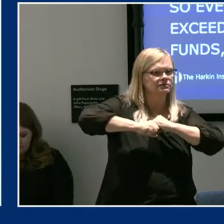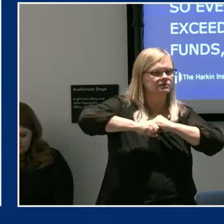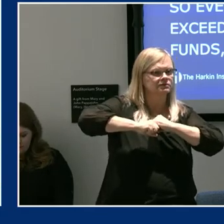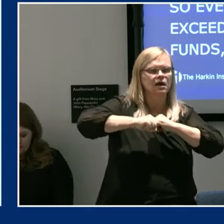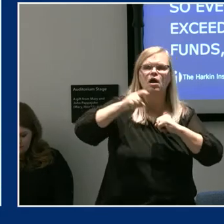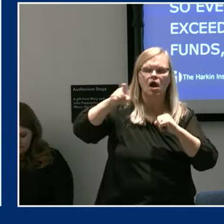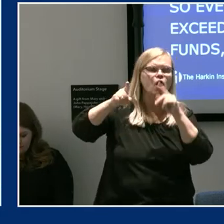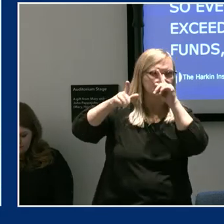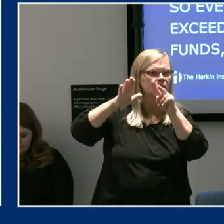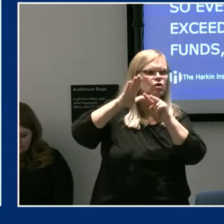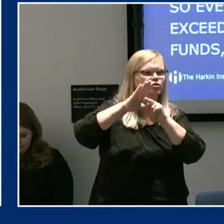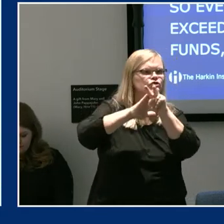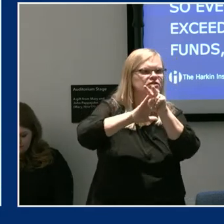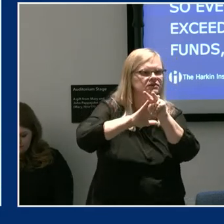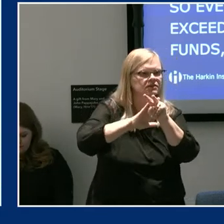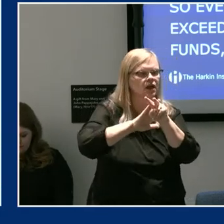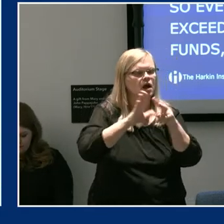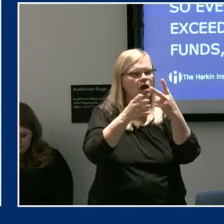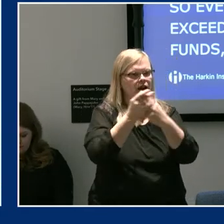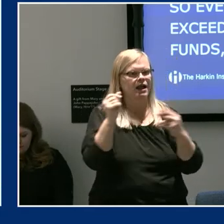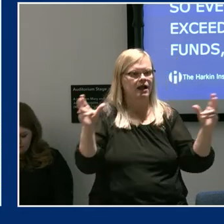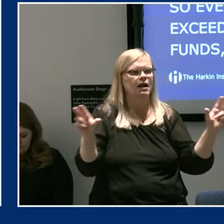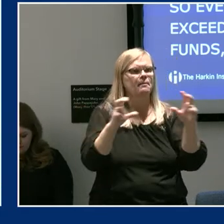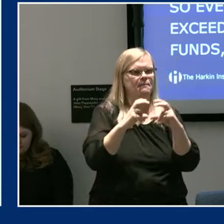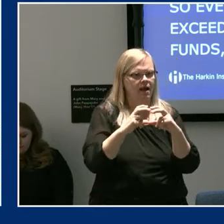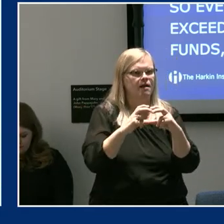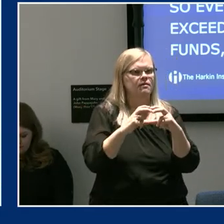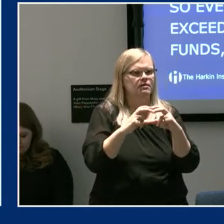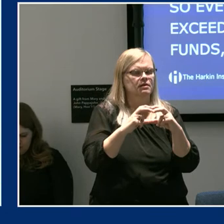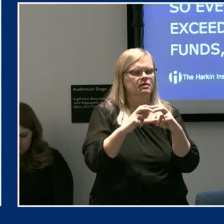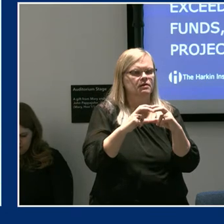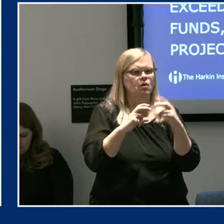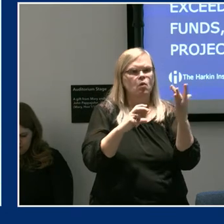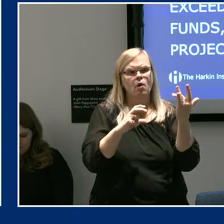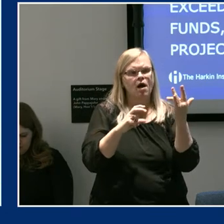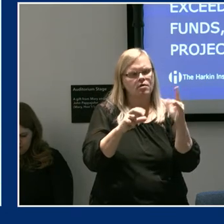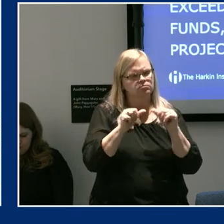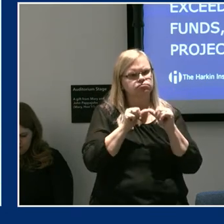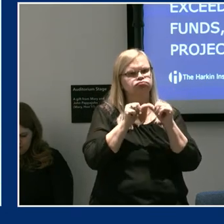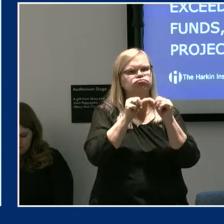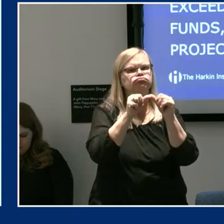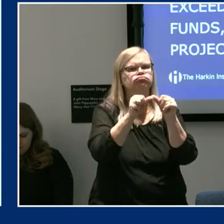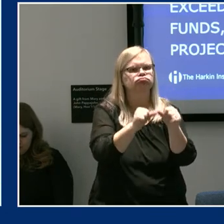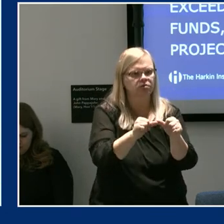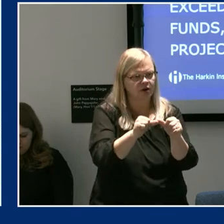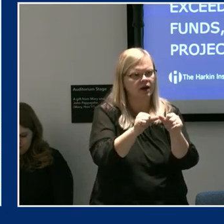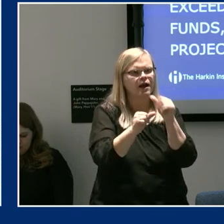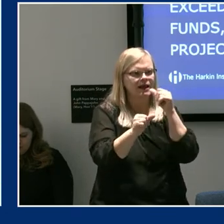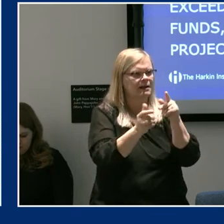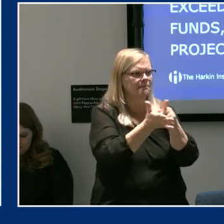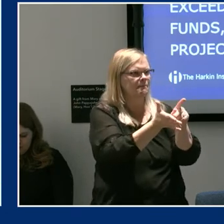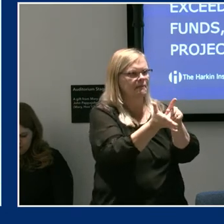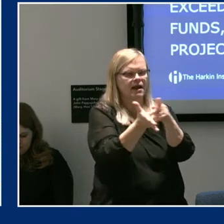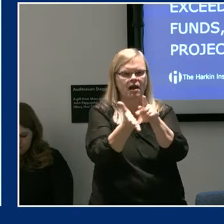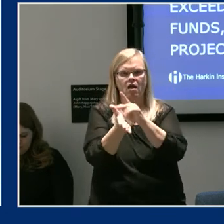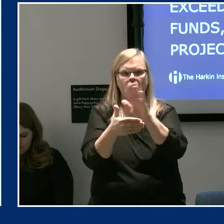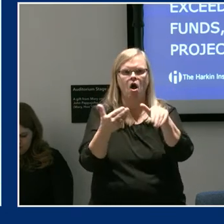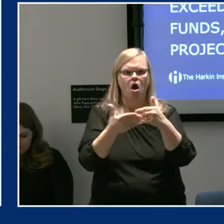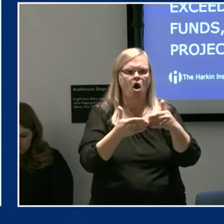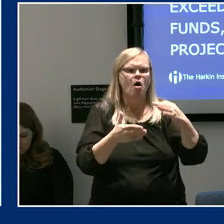or are projected on a combined basis to last and be able to pay all benefits